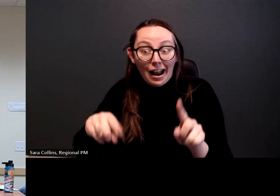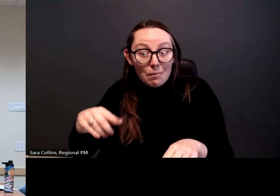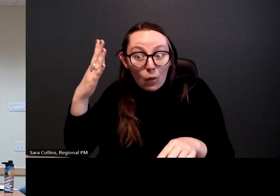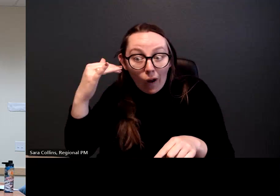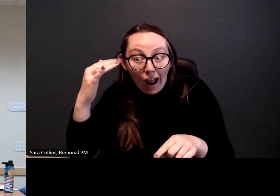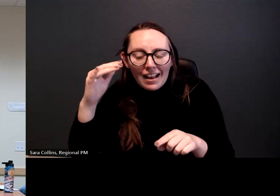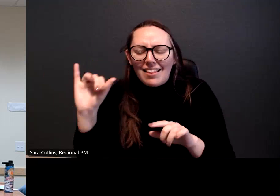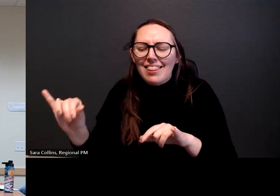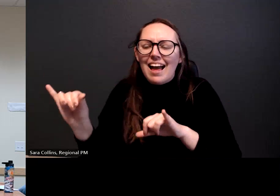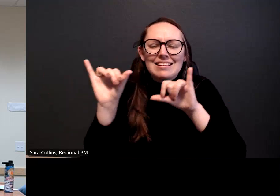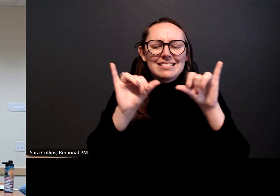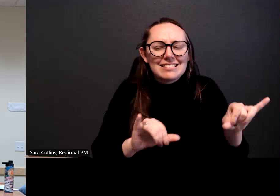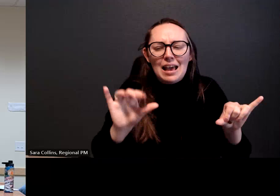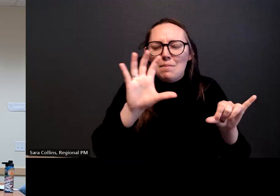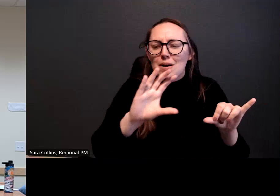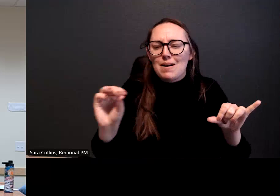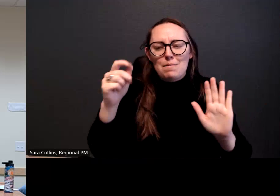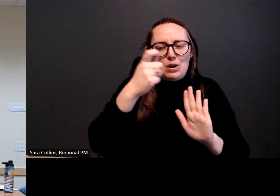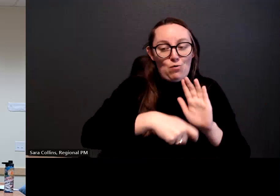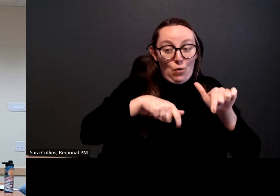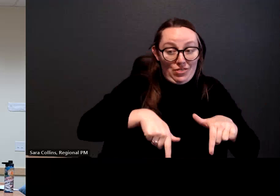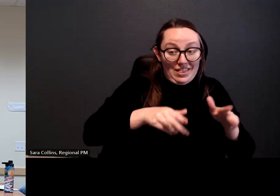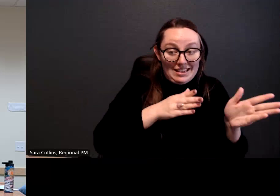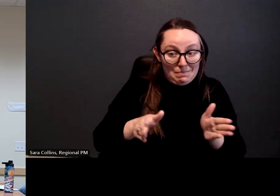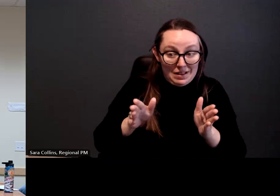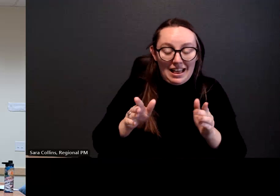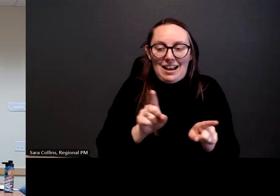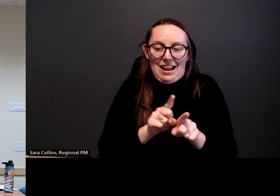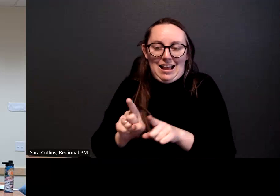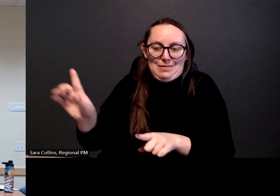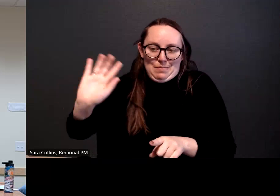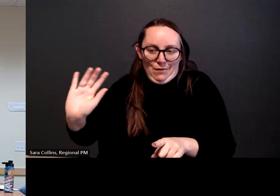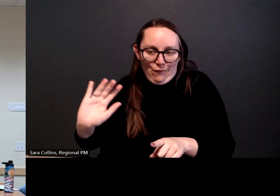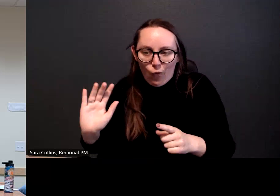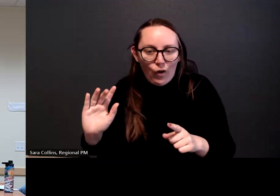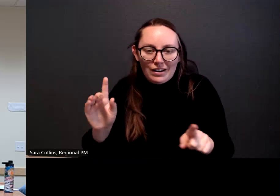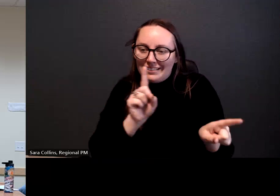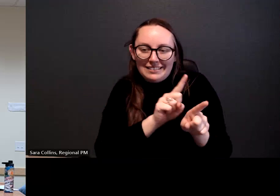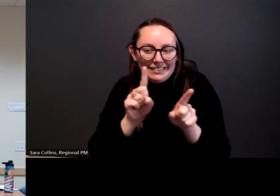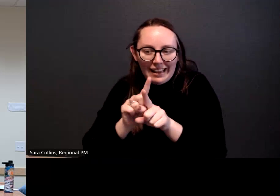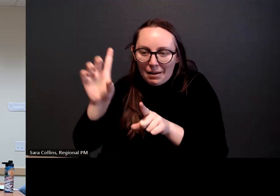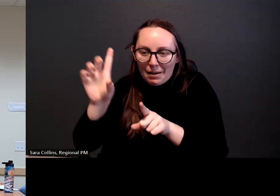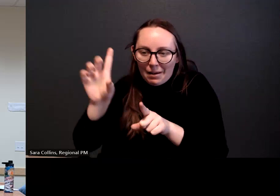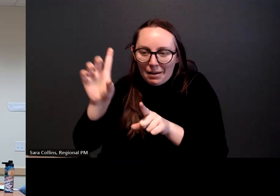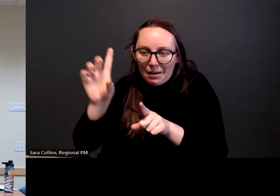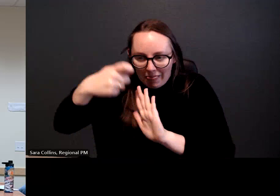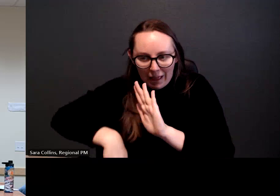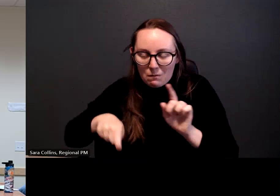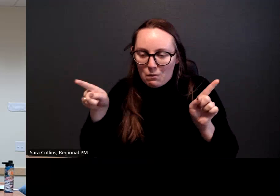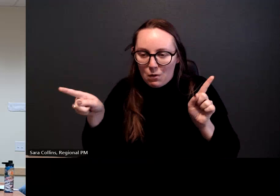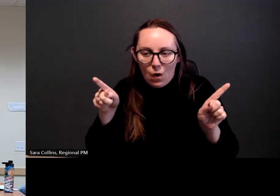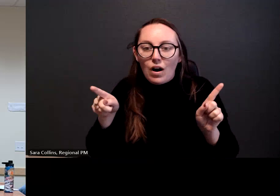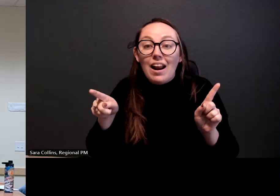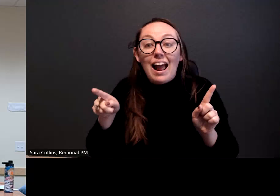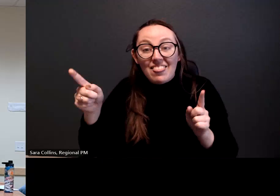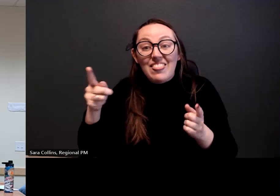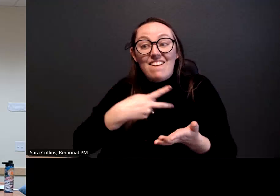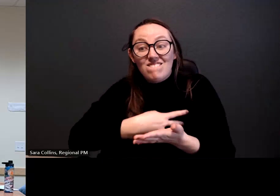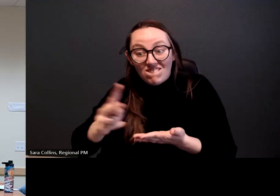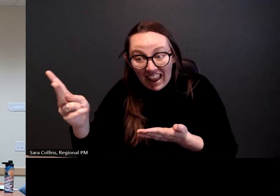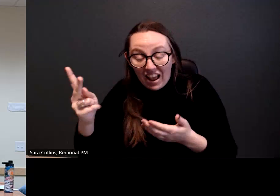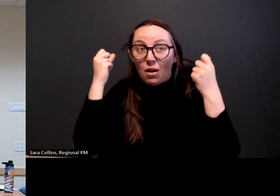wrote the last plan and failed on 9 out of 10 statutory requirements, is also doing the